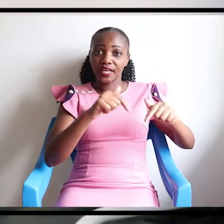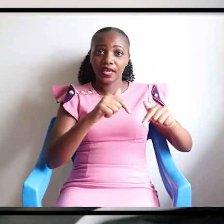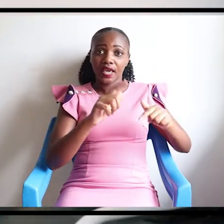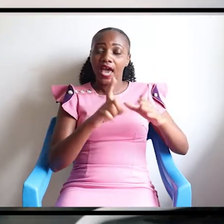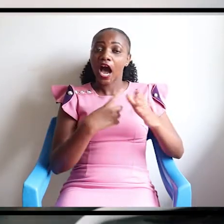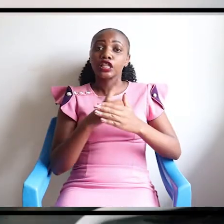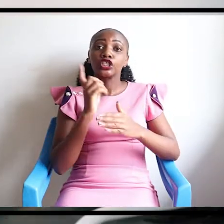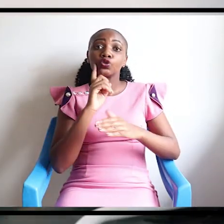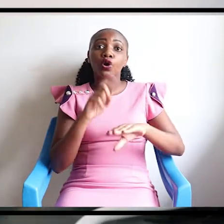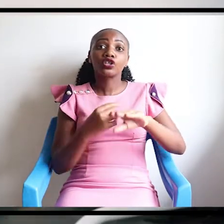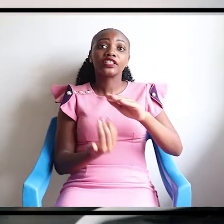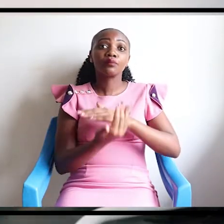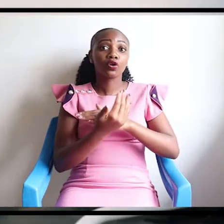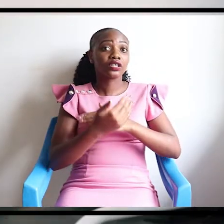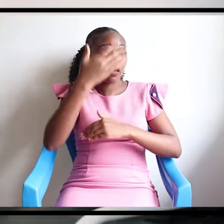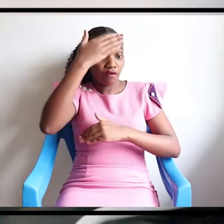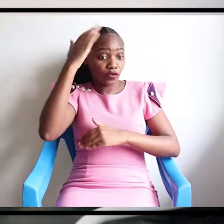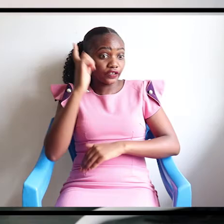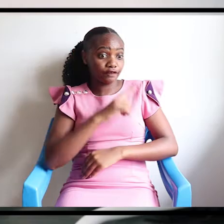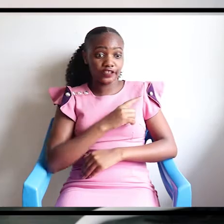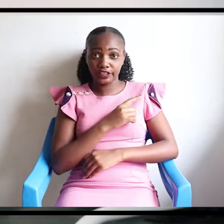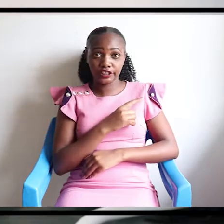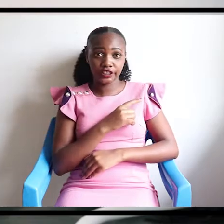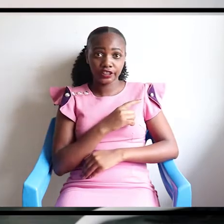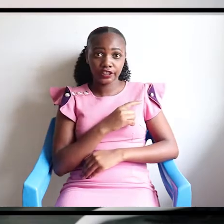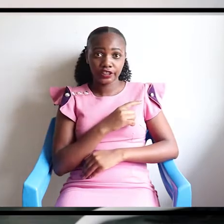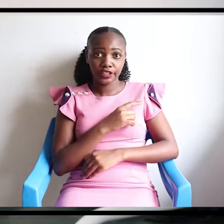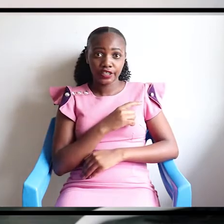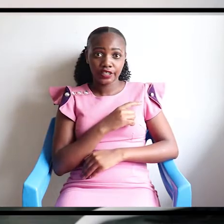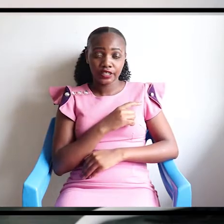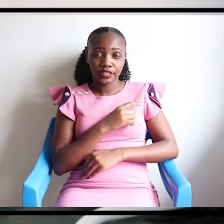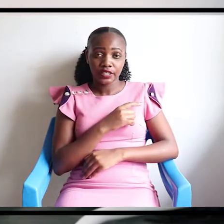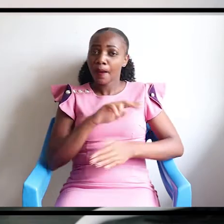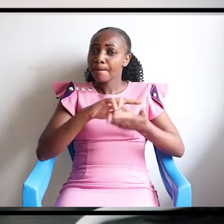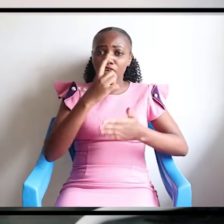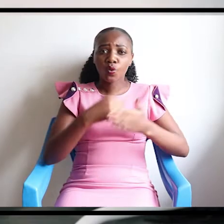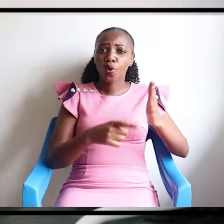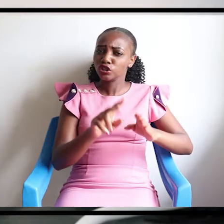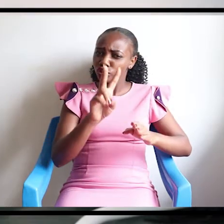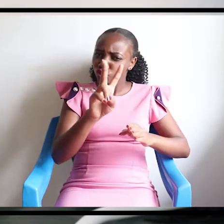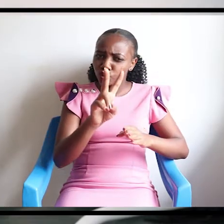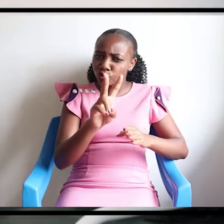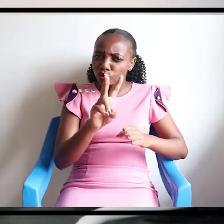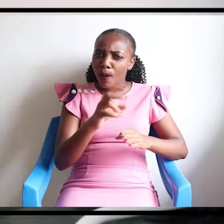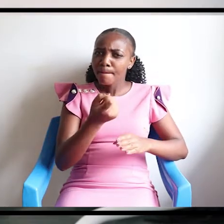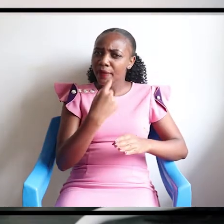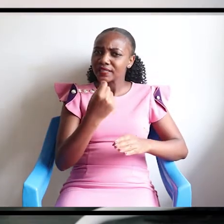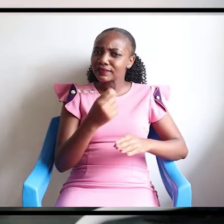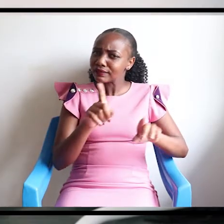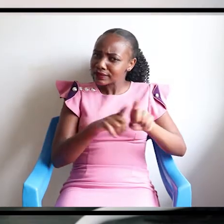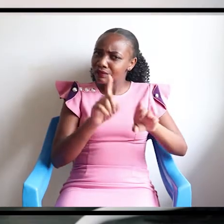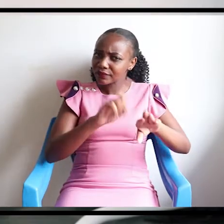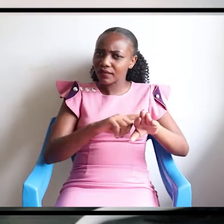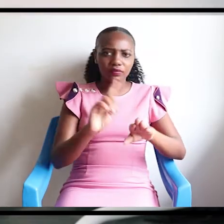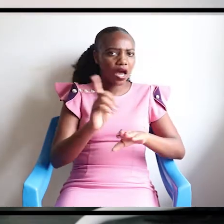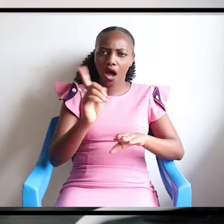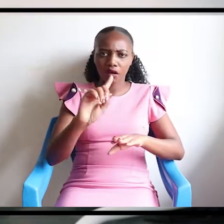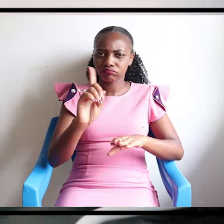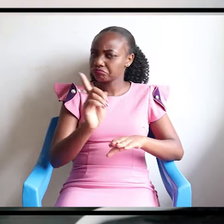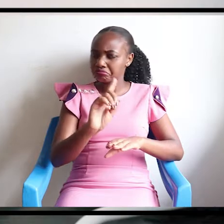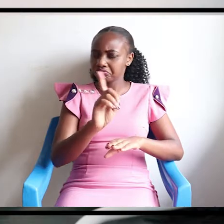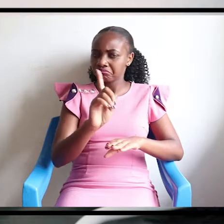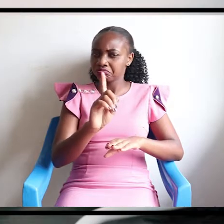See, the 24 hours have already elapsed. I should not take the 2 pills at the same time. The moment I remember, I take my